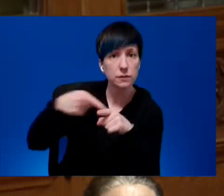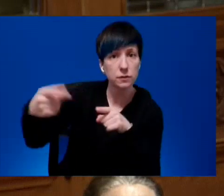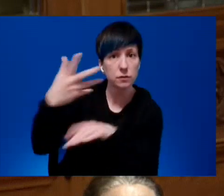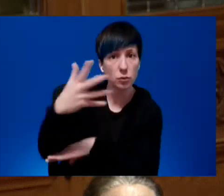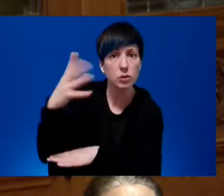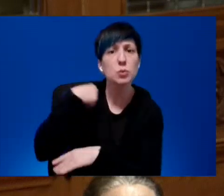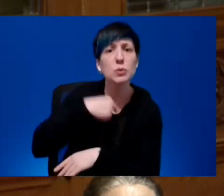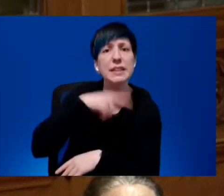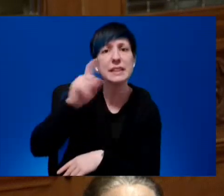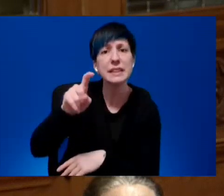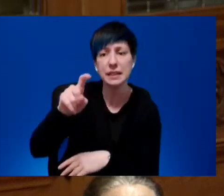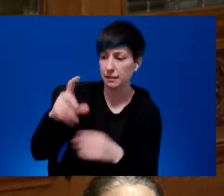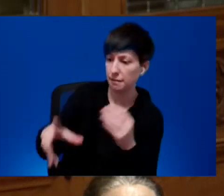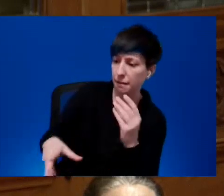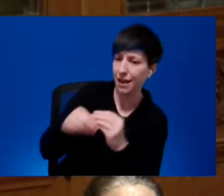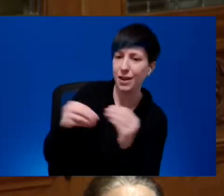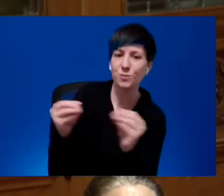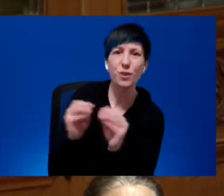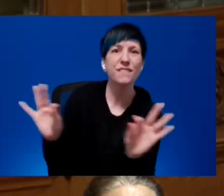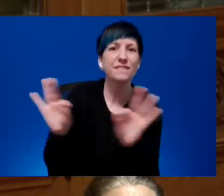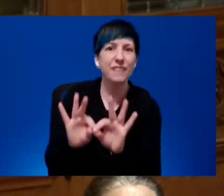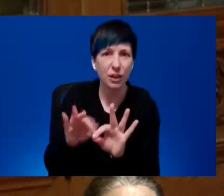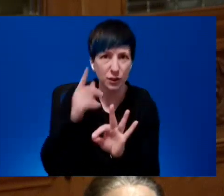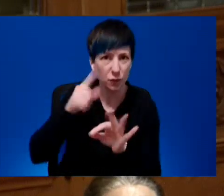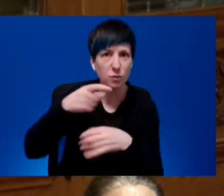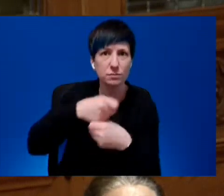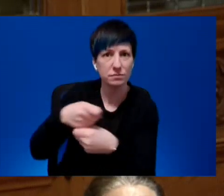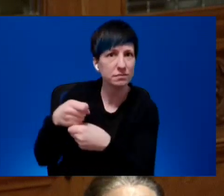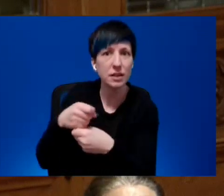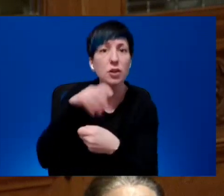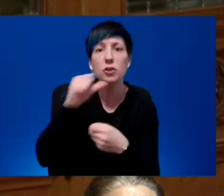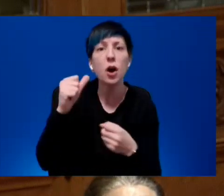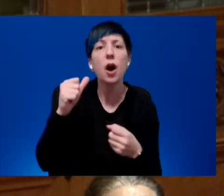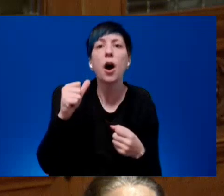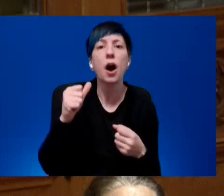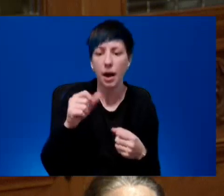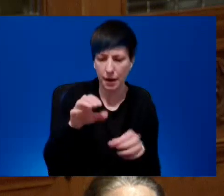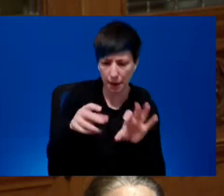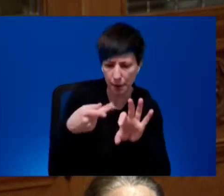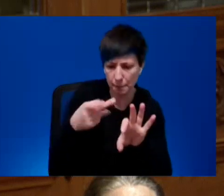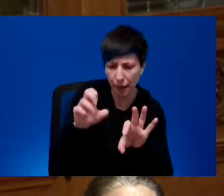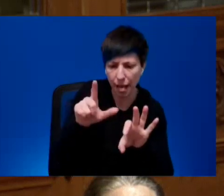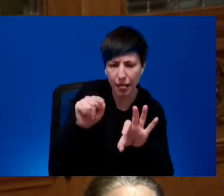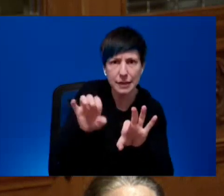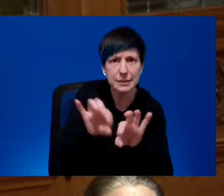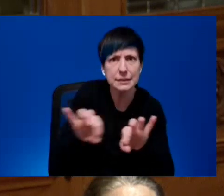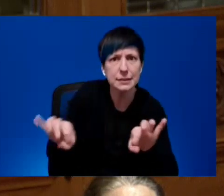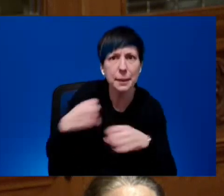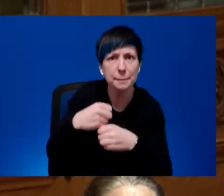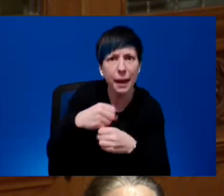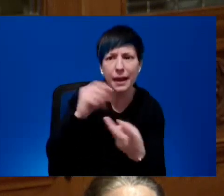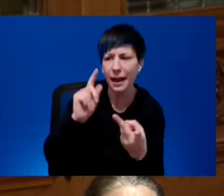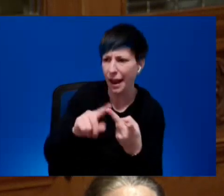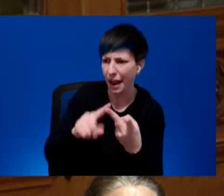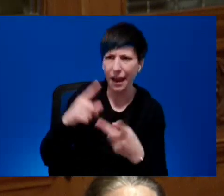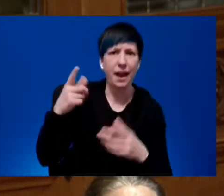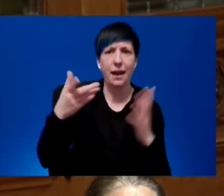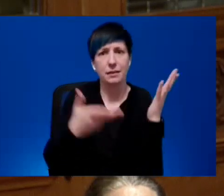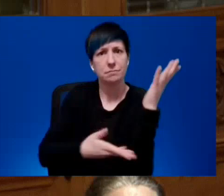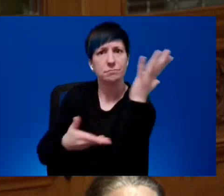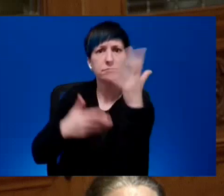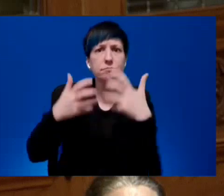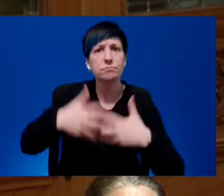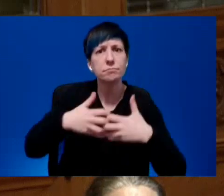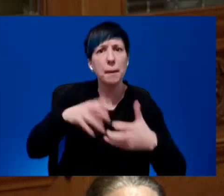forests, not more wood pellets and shuttered mills. Why are our primary forests being cut down and turned into wood pellets when this